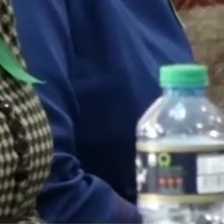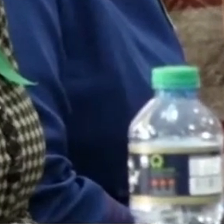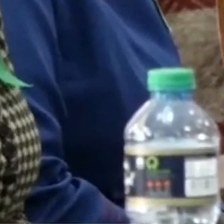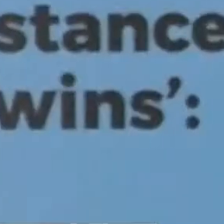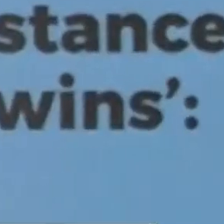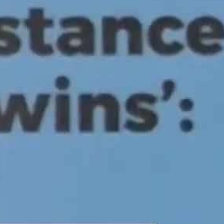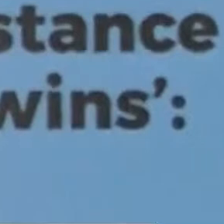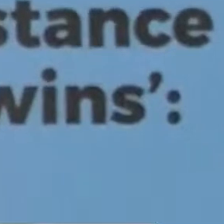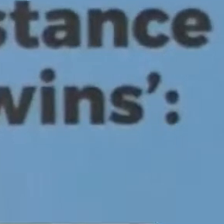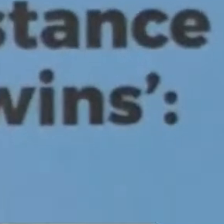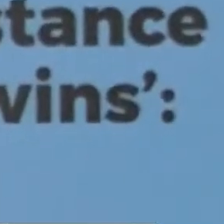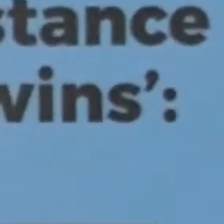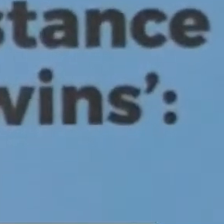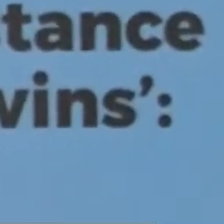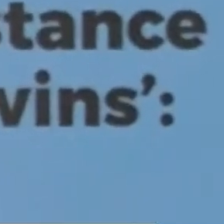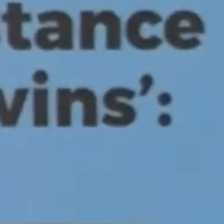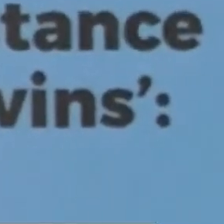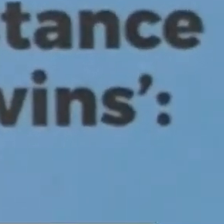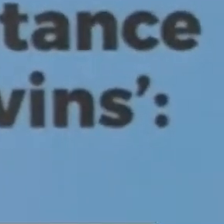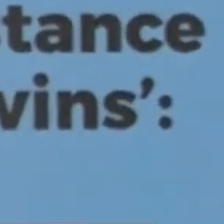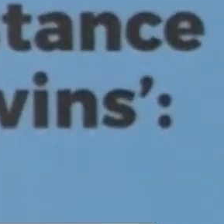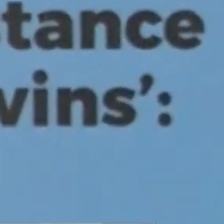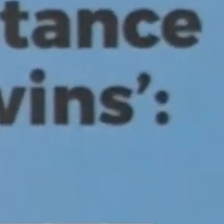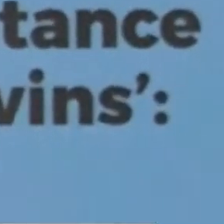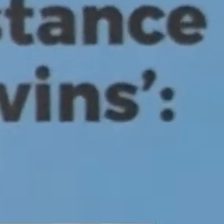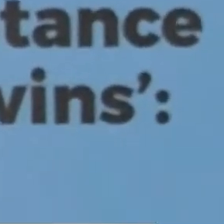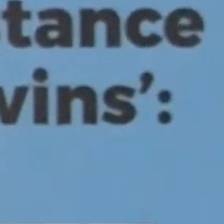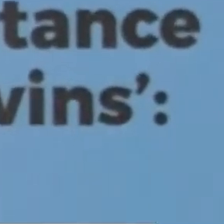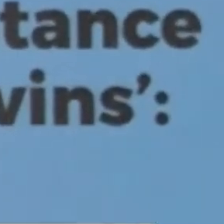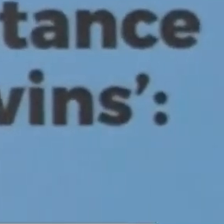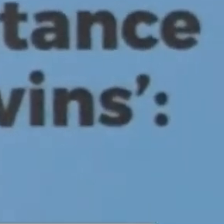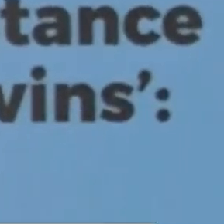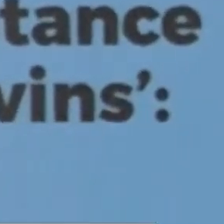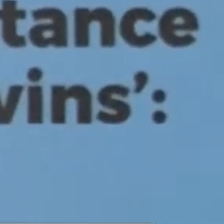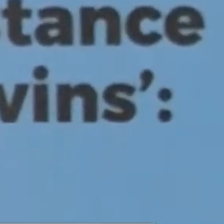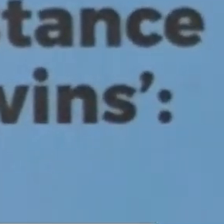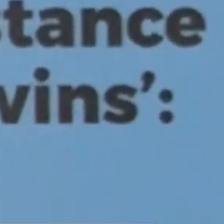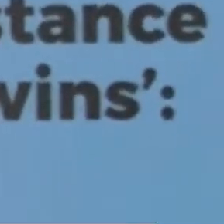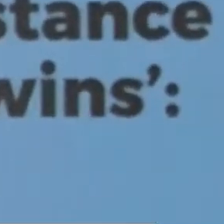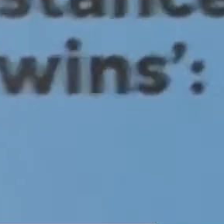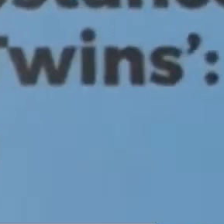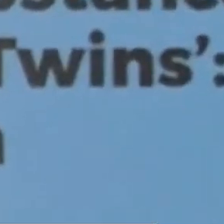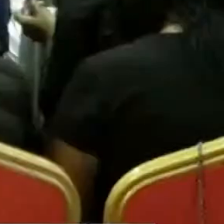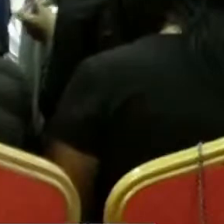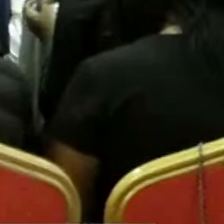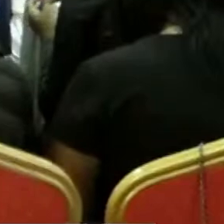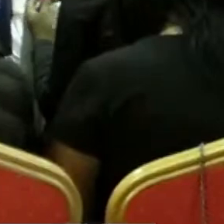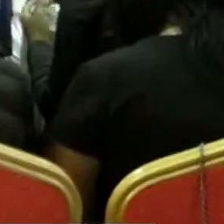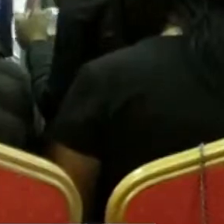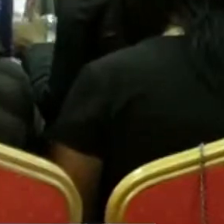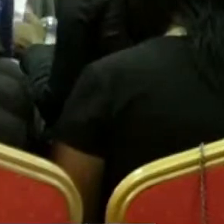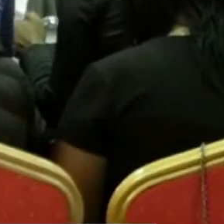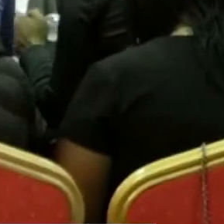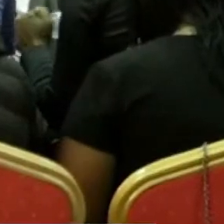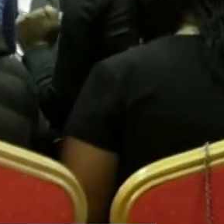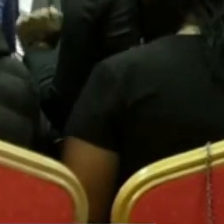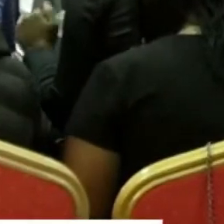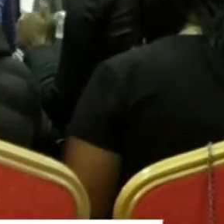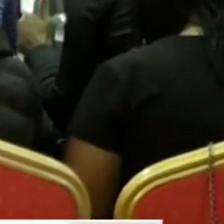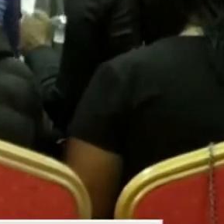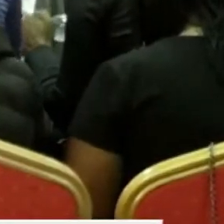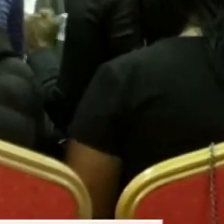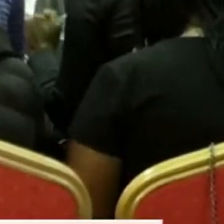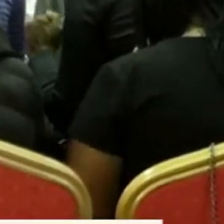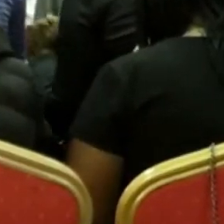abuse are indeed inseparable, as substance abuse can trigger mental illness and mental illnesses can also trigger substance